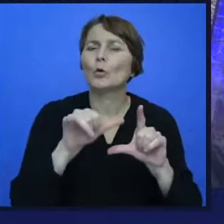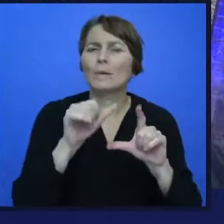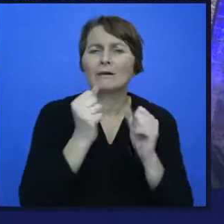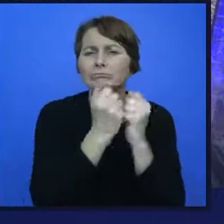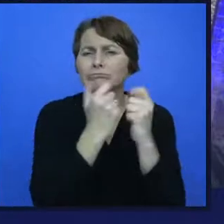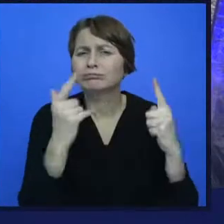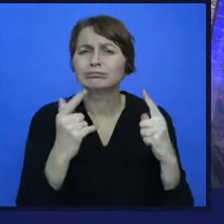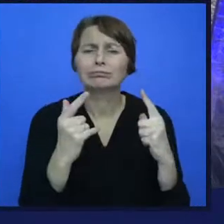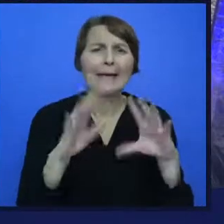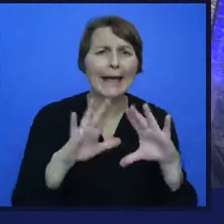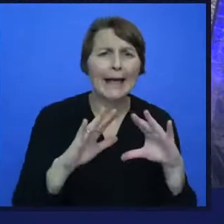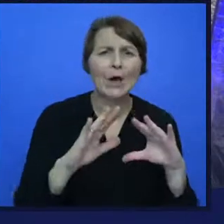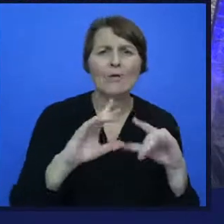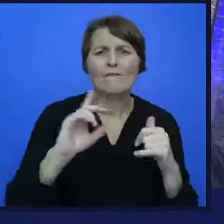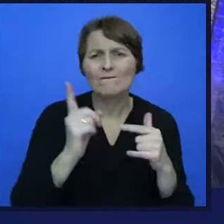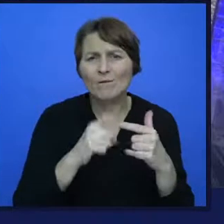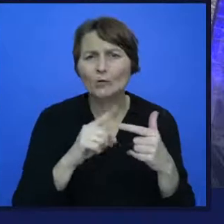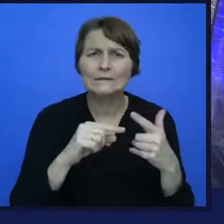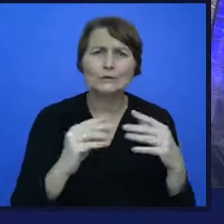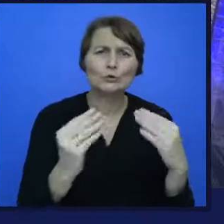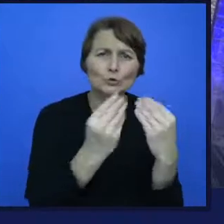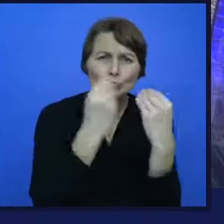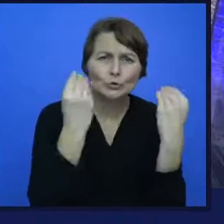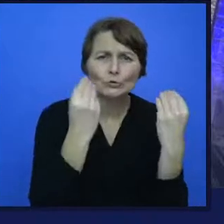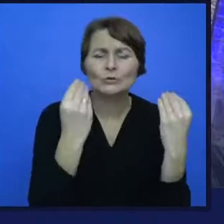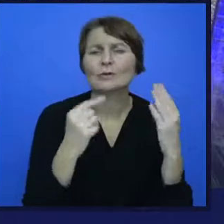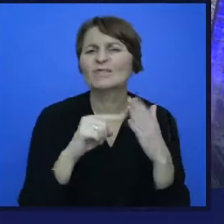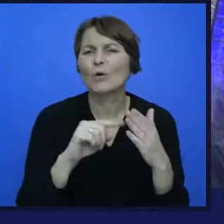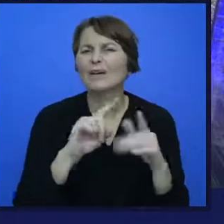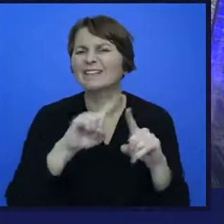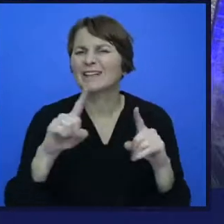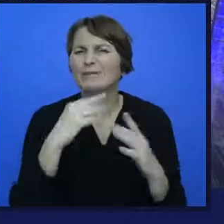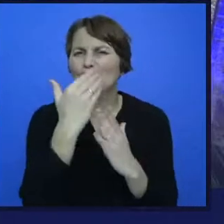tutorials on YouTube that I've used for both Unity and Blender.